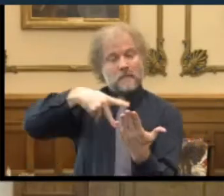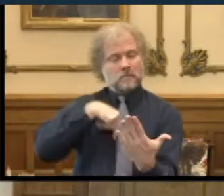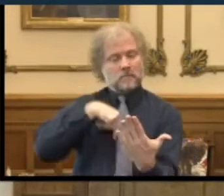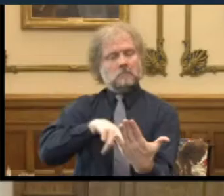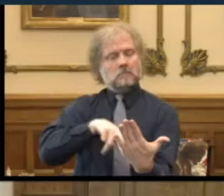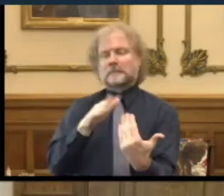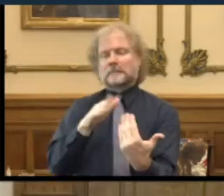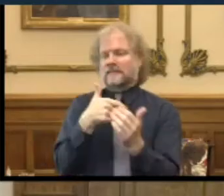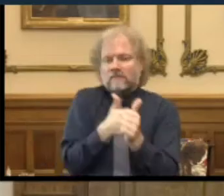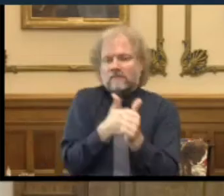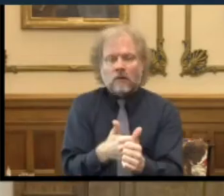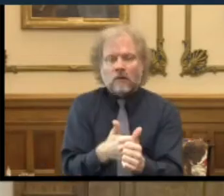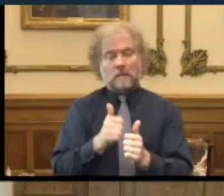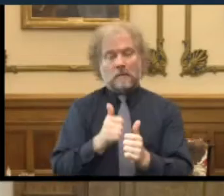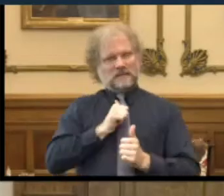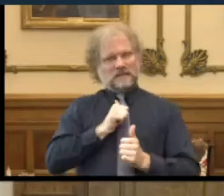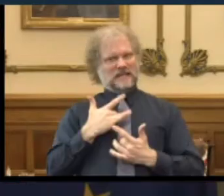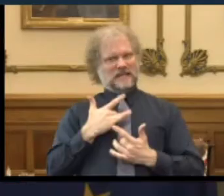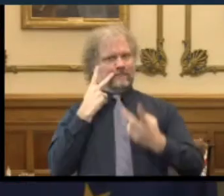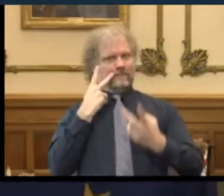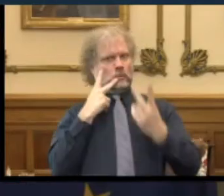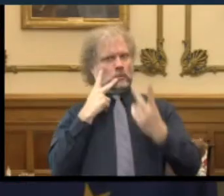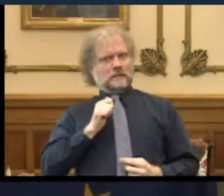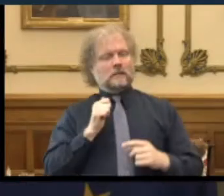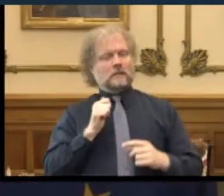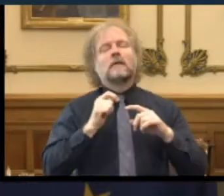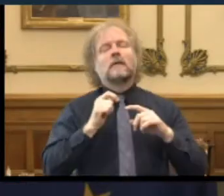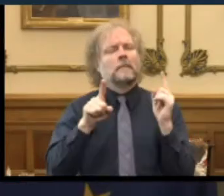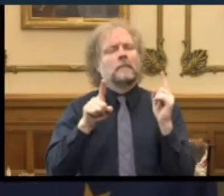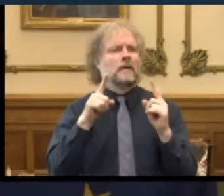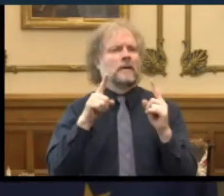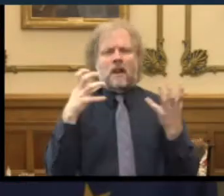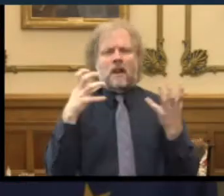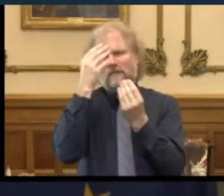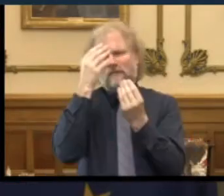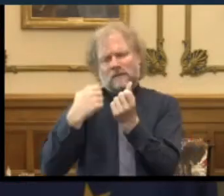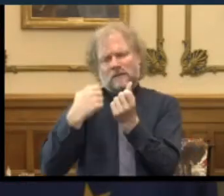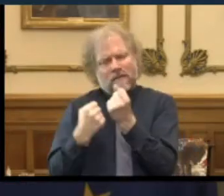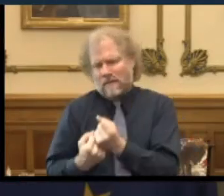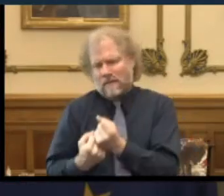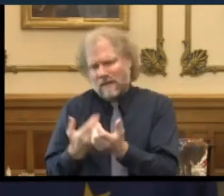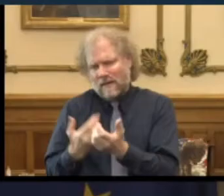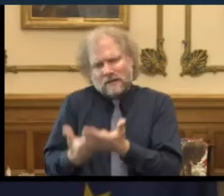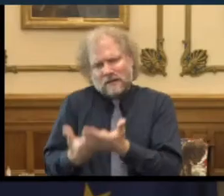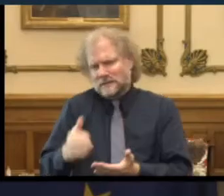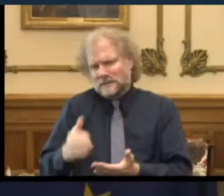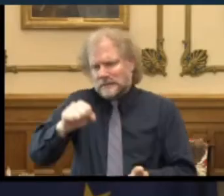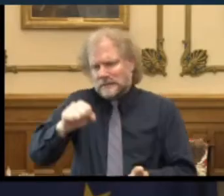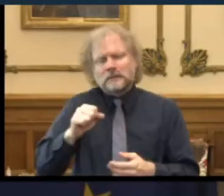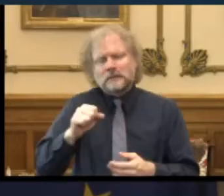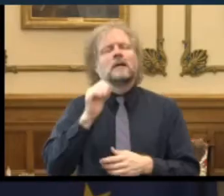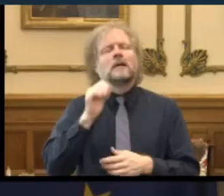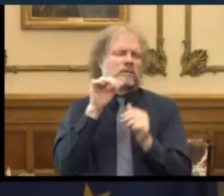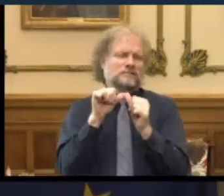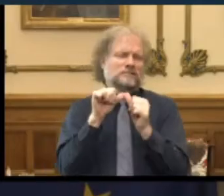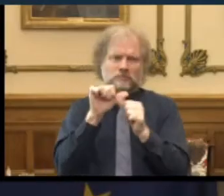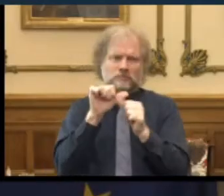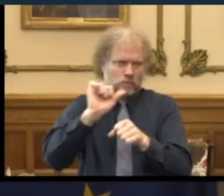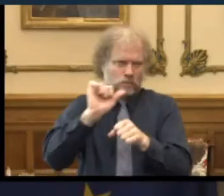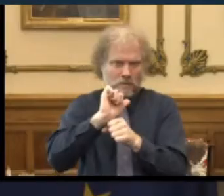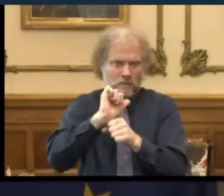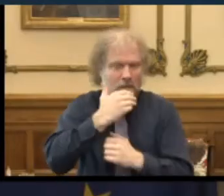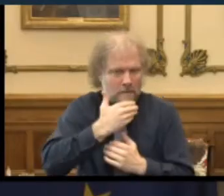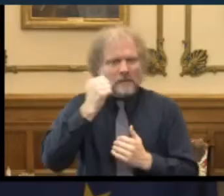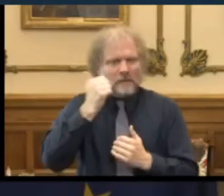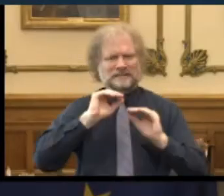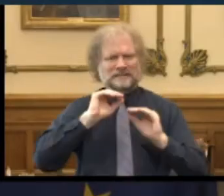follow. I'm a visual guy. But we also have a lot of supporting evidence, and we'll continue to work in every way that we can to